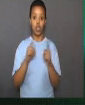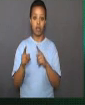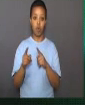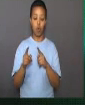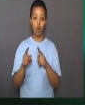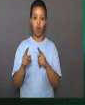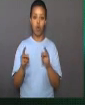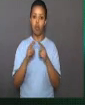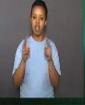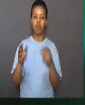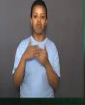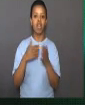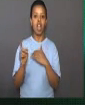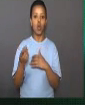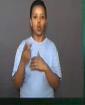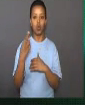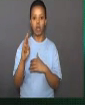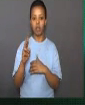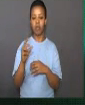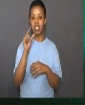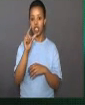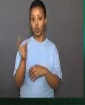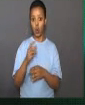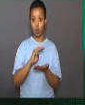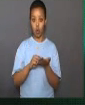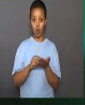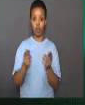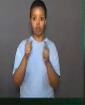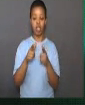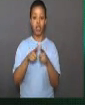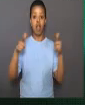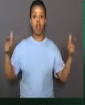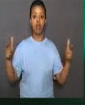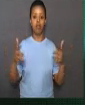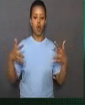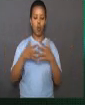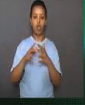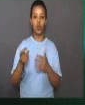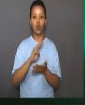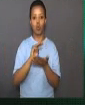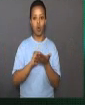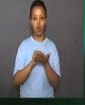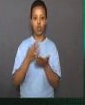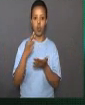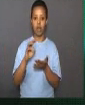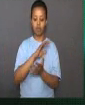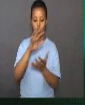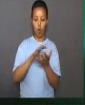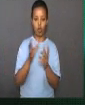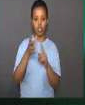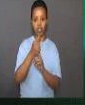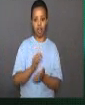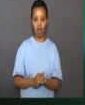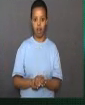Carbohydrates range from very small molecules to very large, complex compounds.